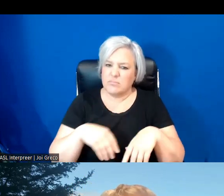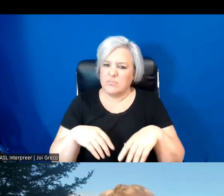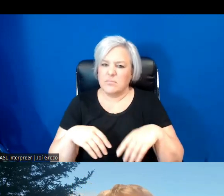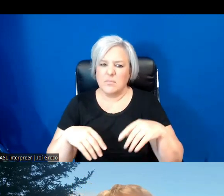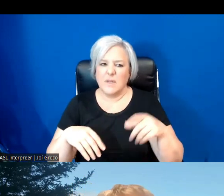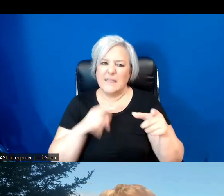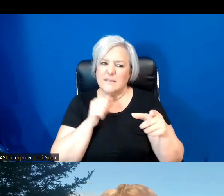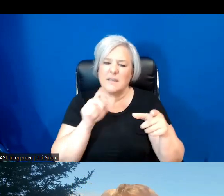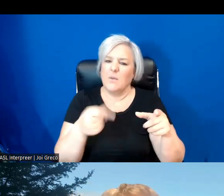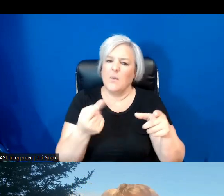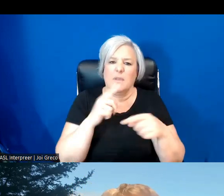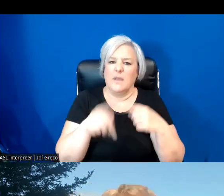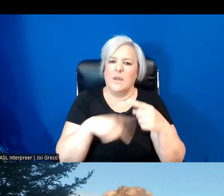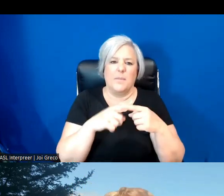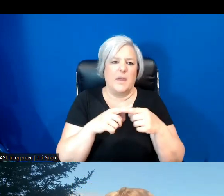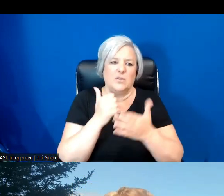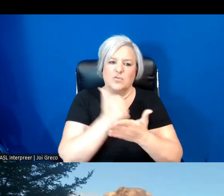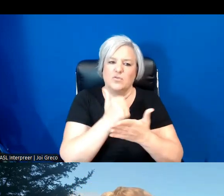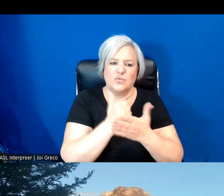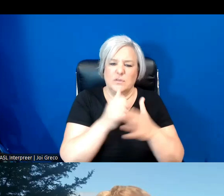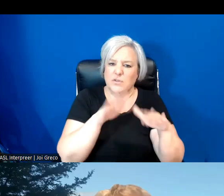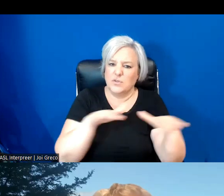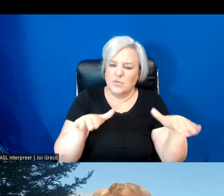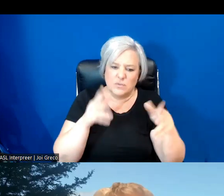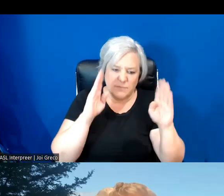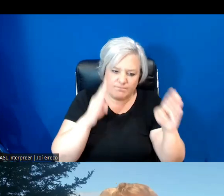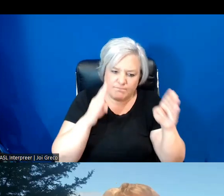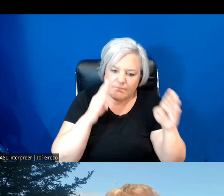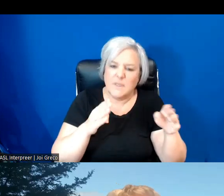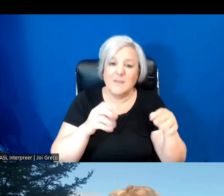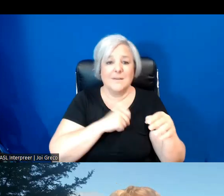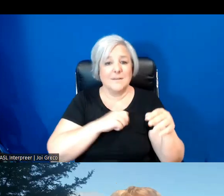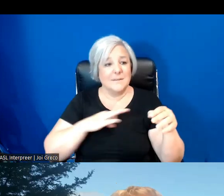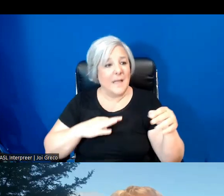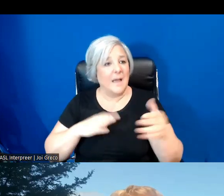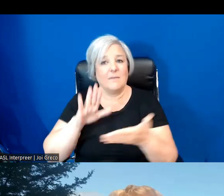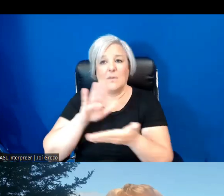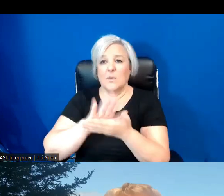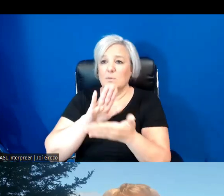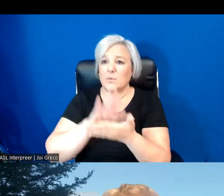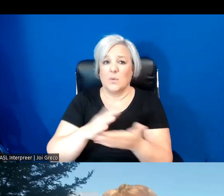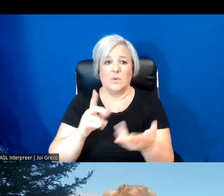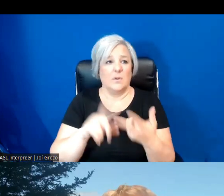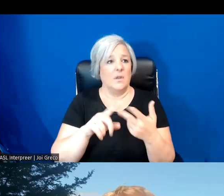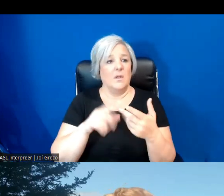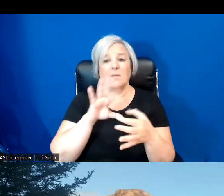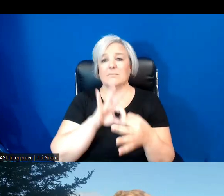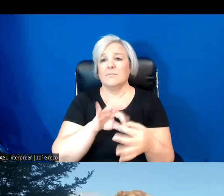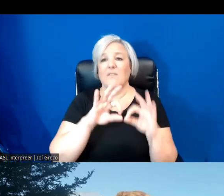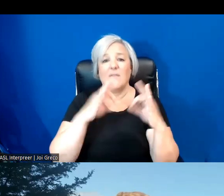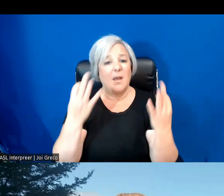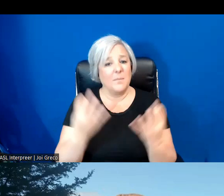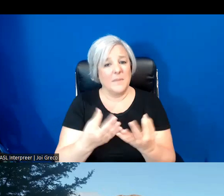not just about how we treat children, it's about how we treat the staff in the schools, how we engage with families, how